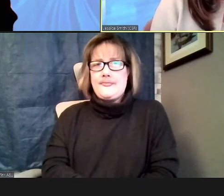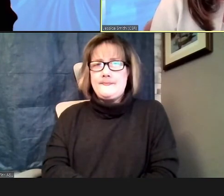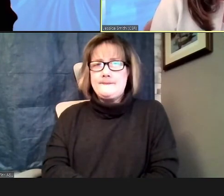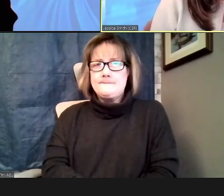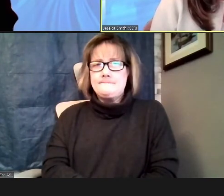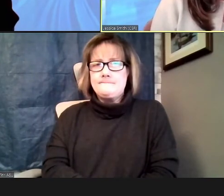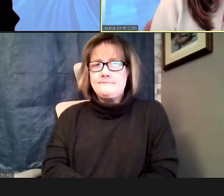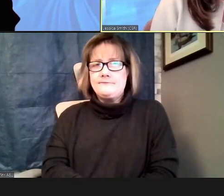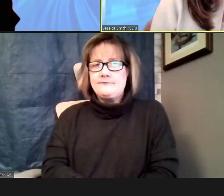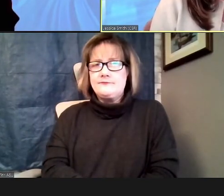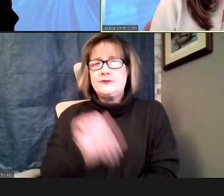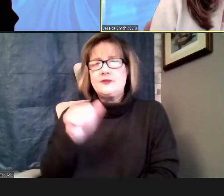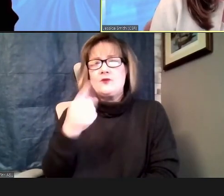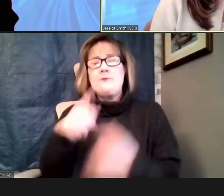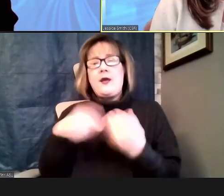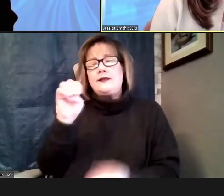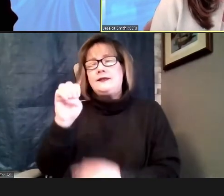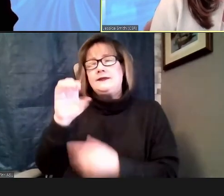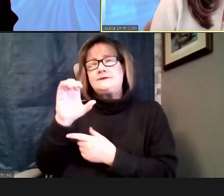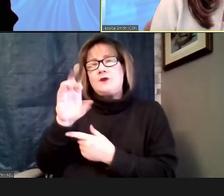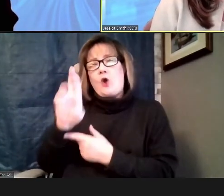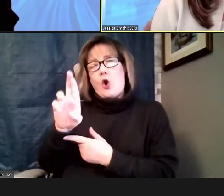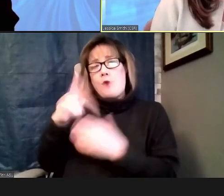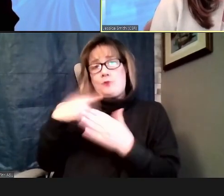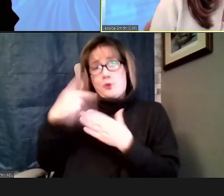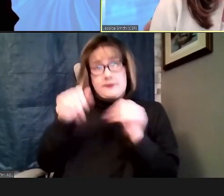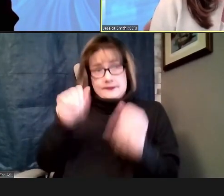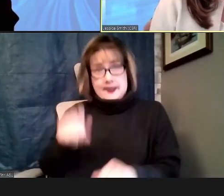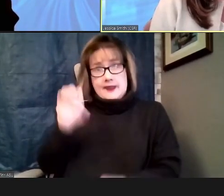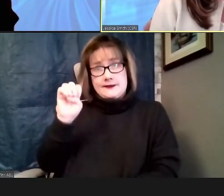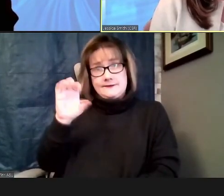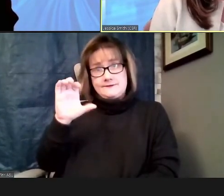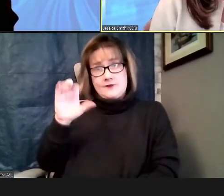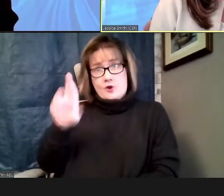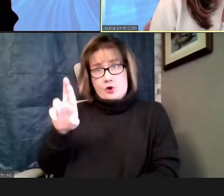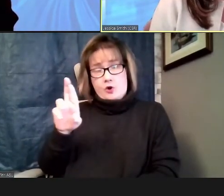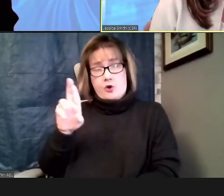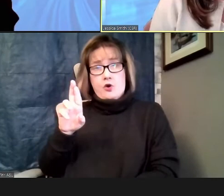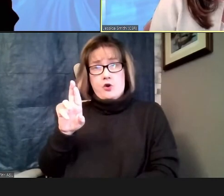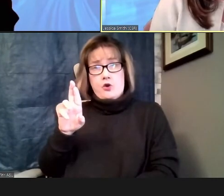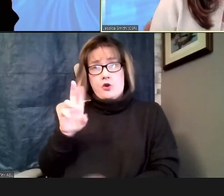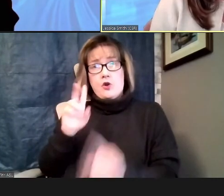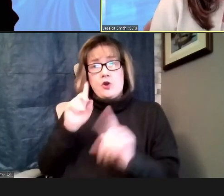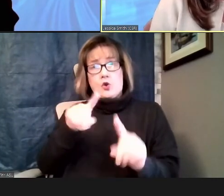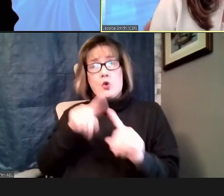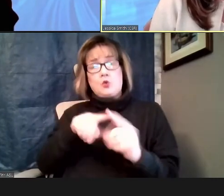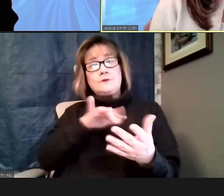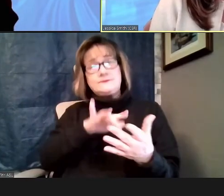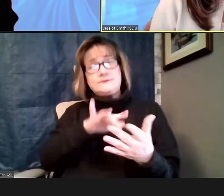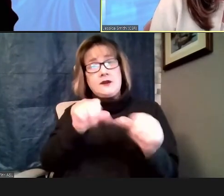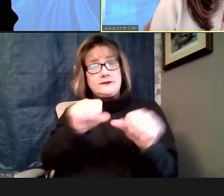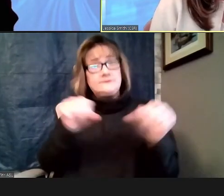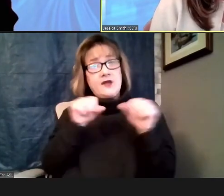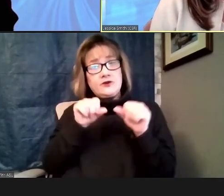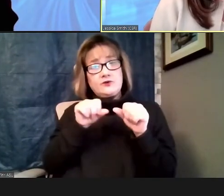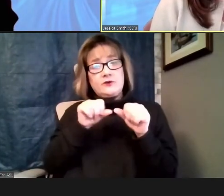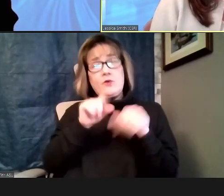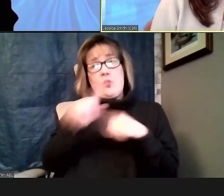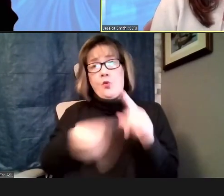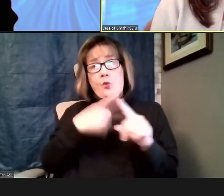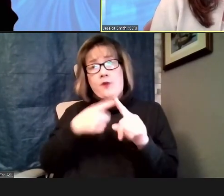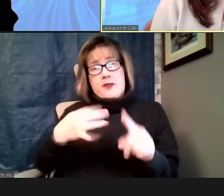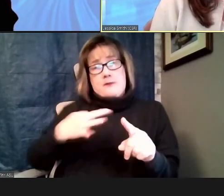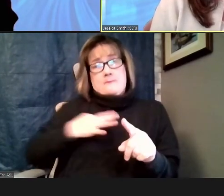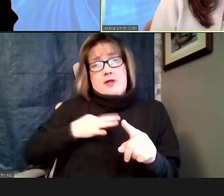Here's another one about the ECR program. Can the ECR attend a study section when they're applying for